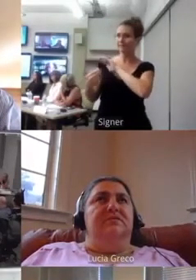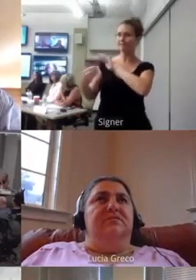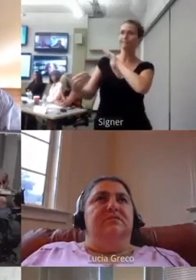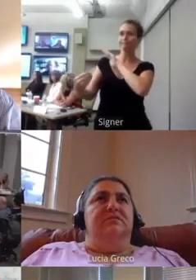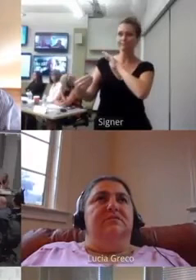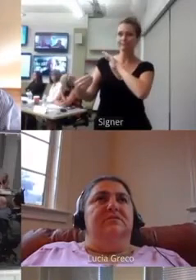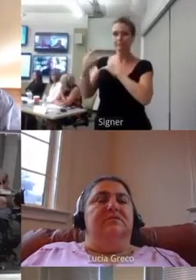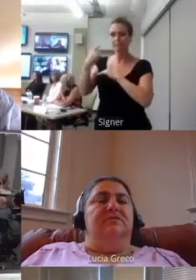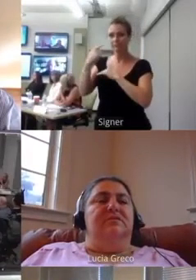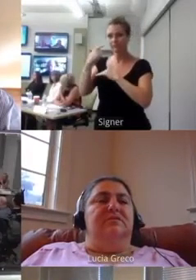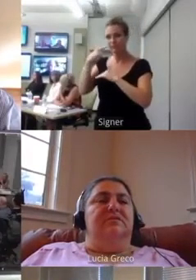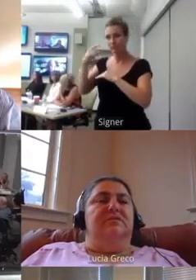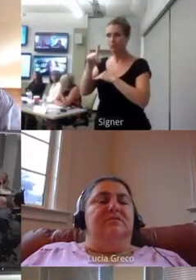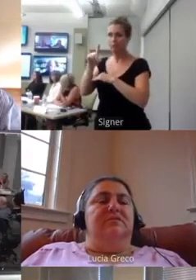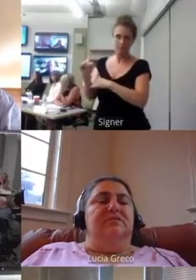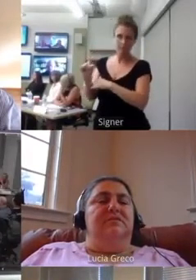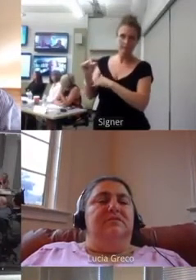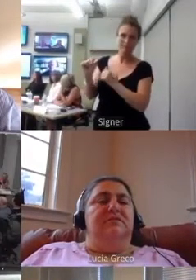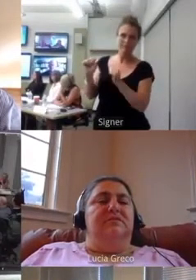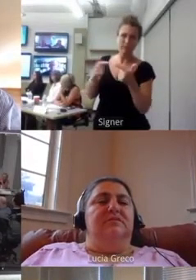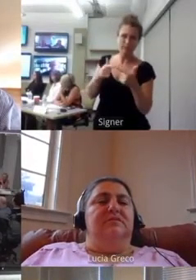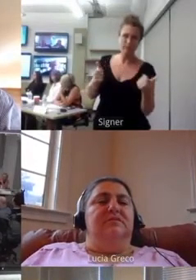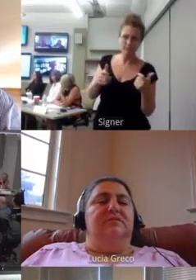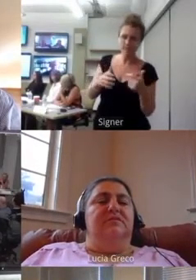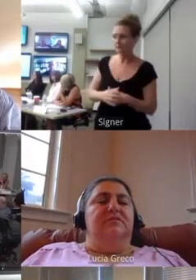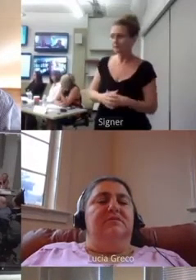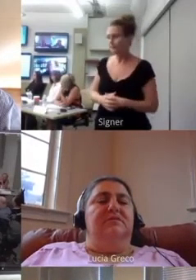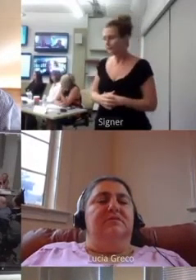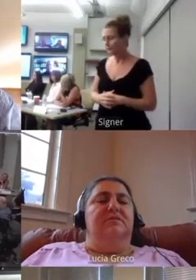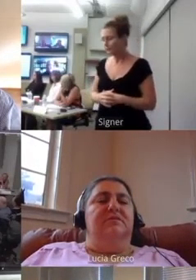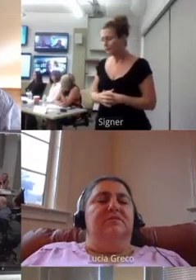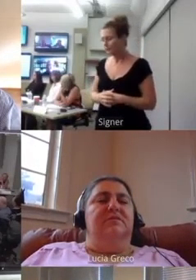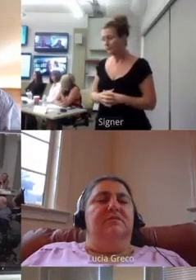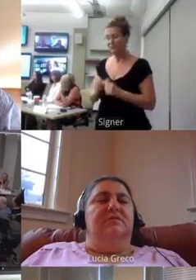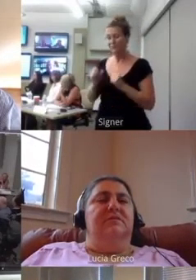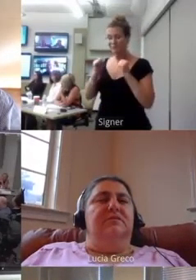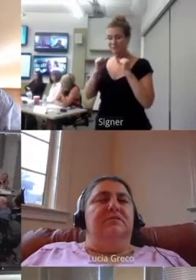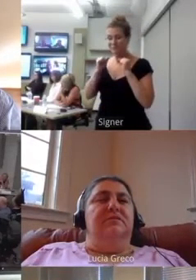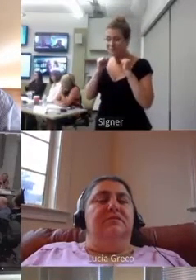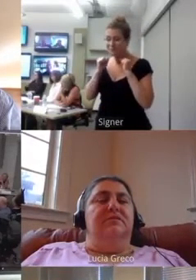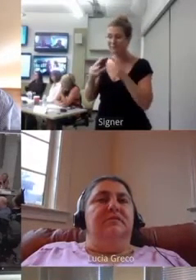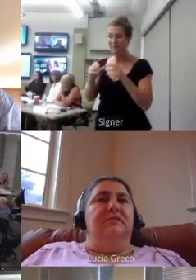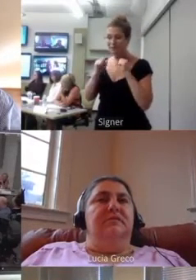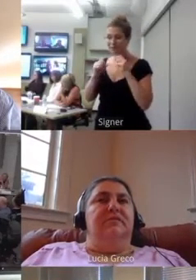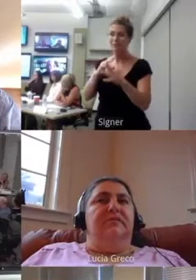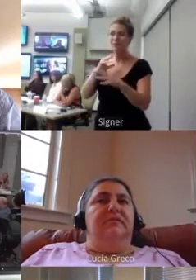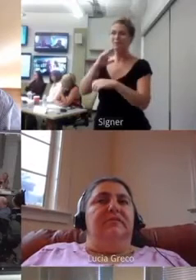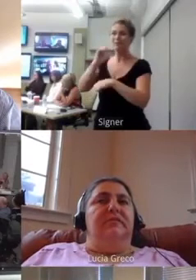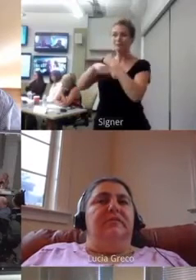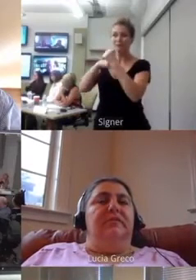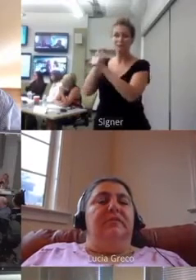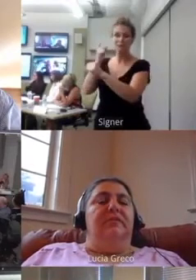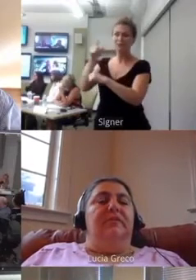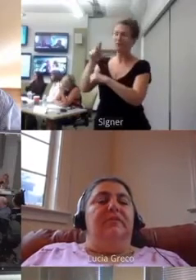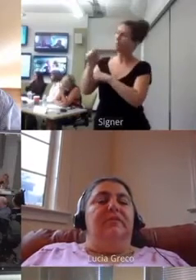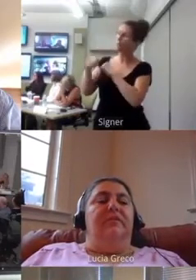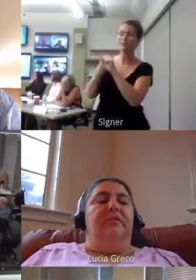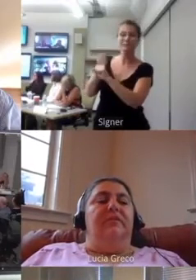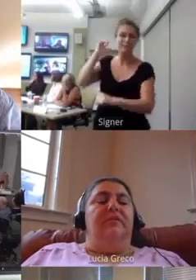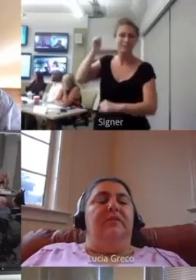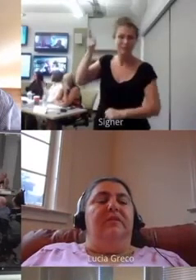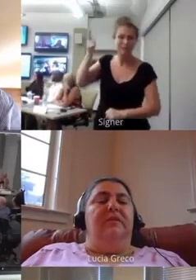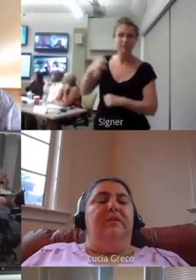disability. But decades later, over a third of a century later, these important